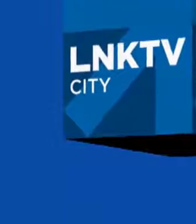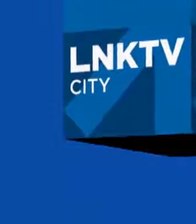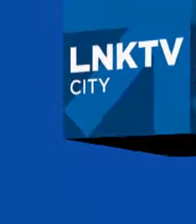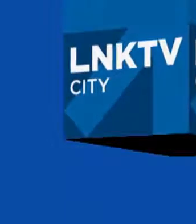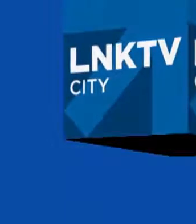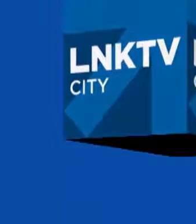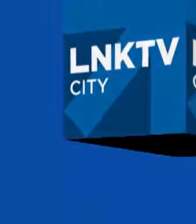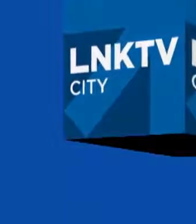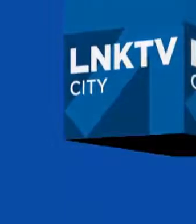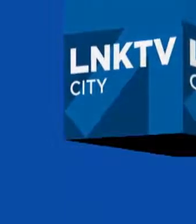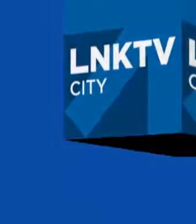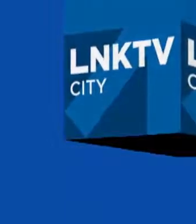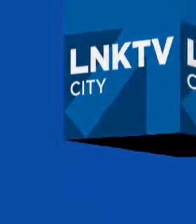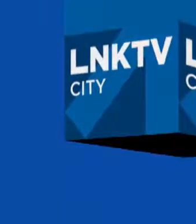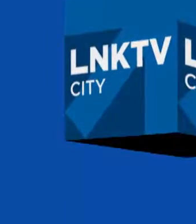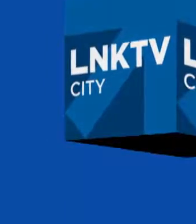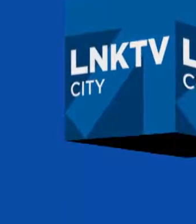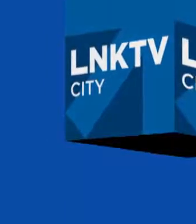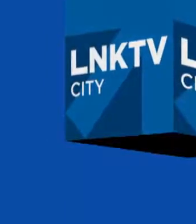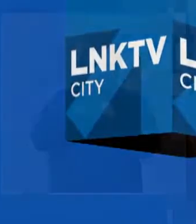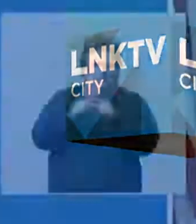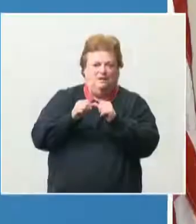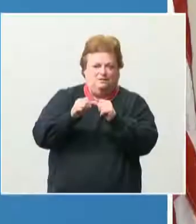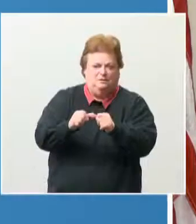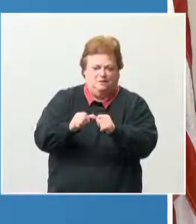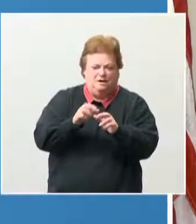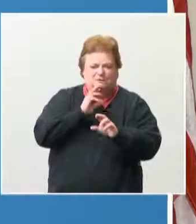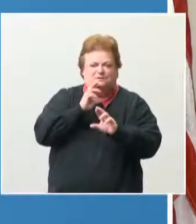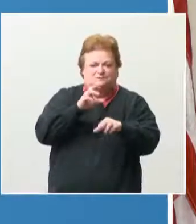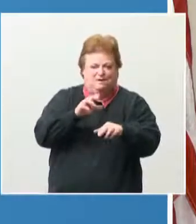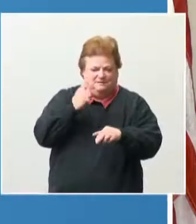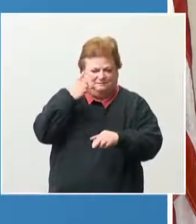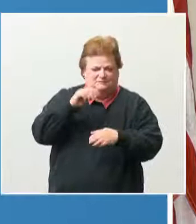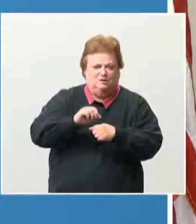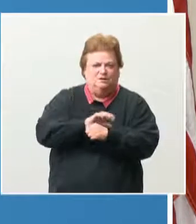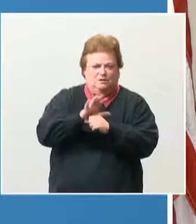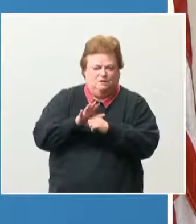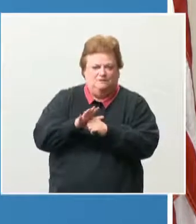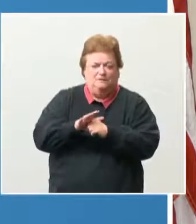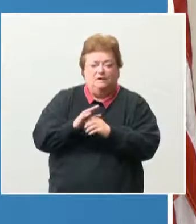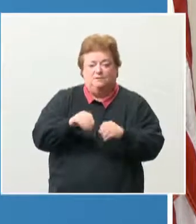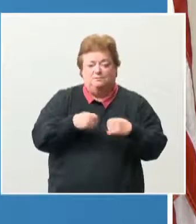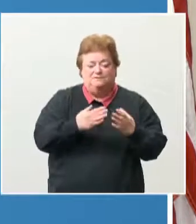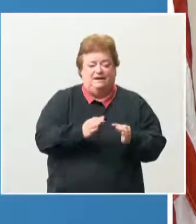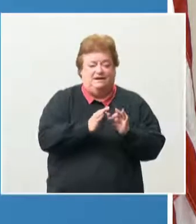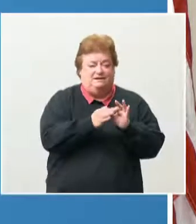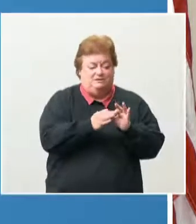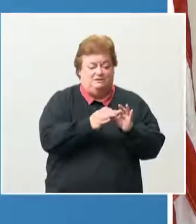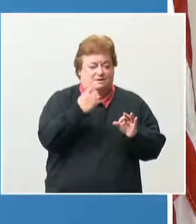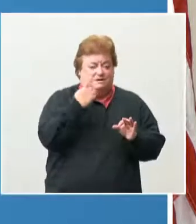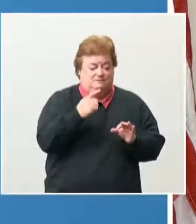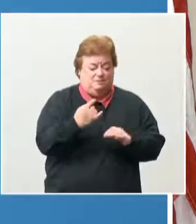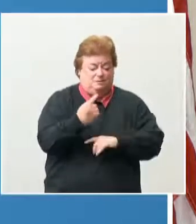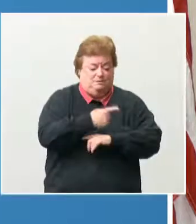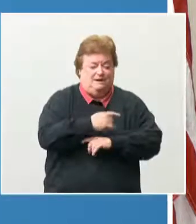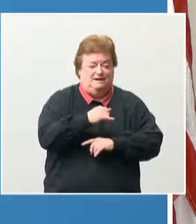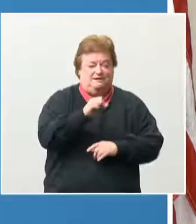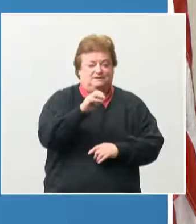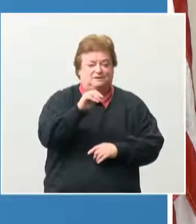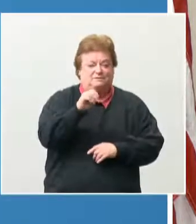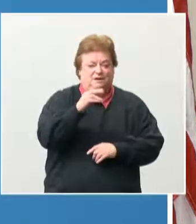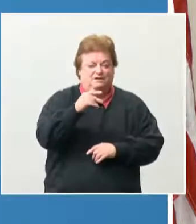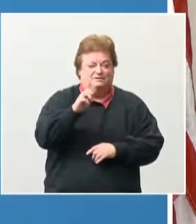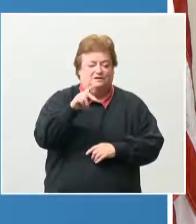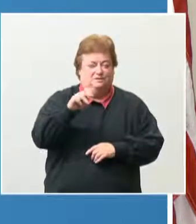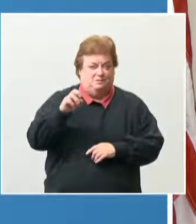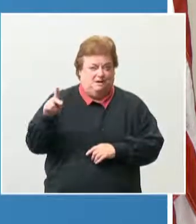Community briefing on our ongoing pandemic response efforts. Providing interpretation for us again today is Margie